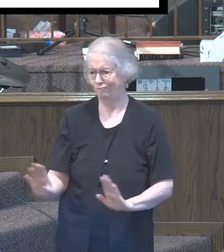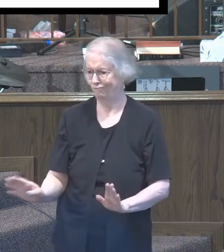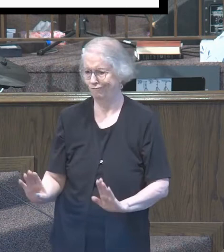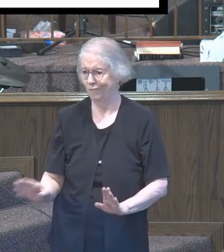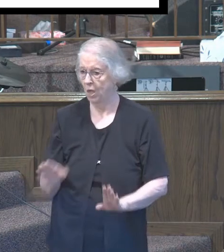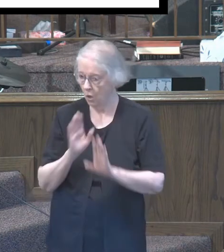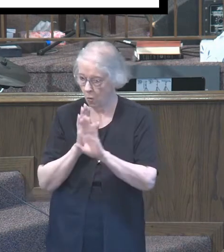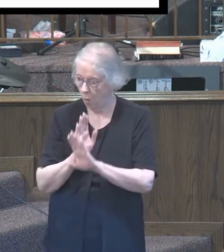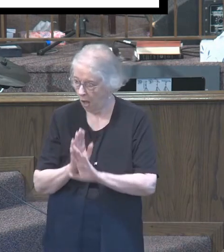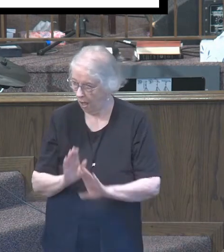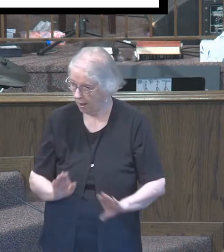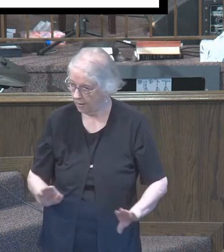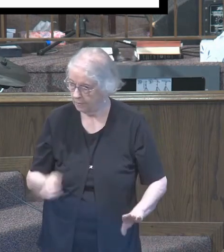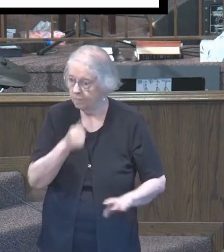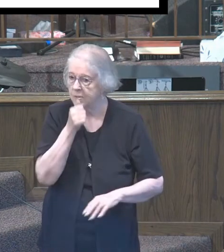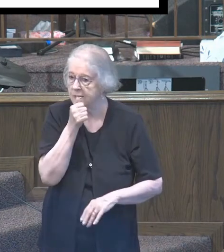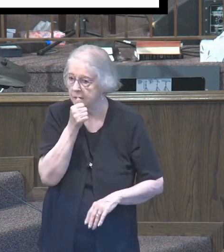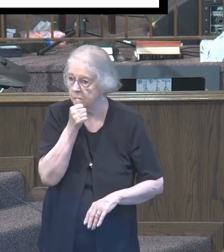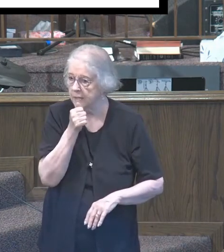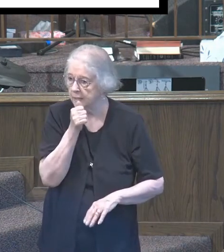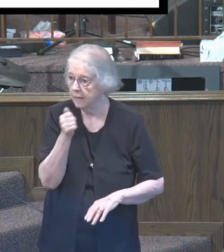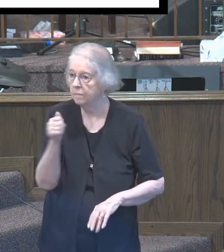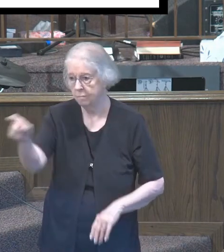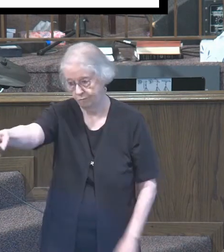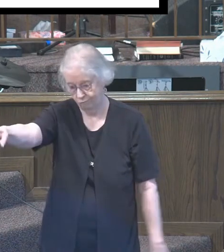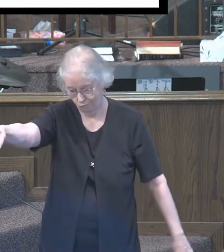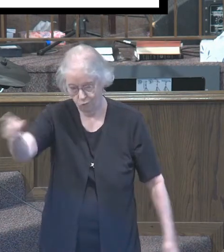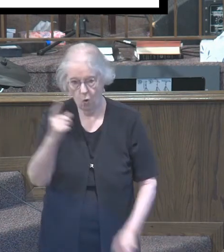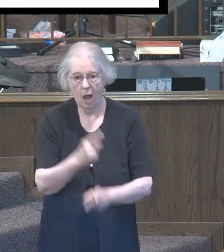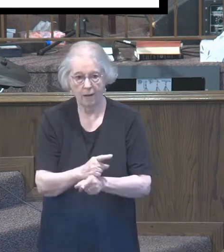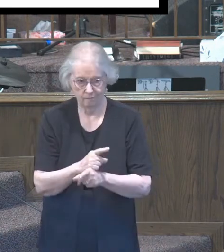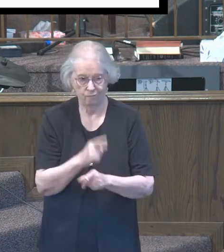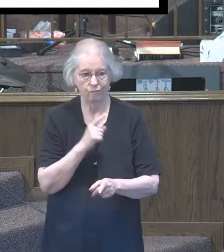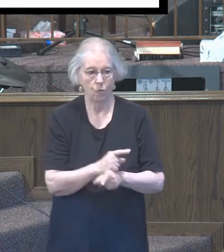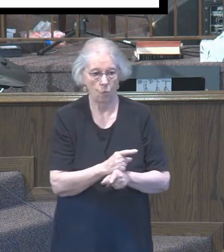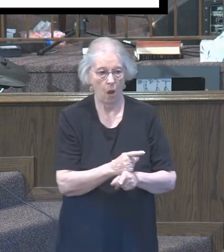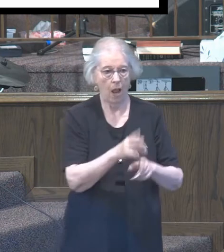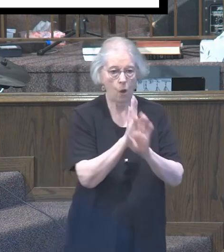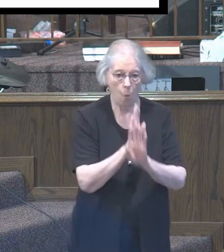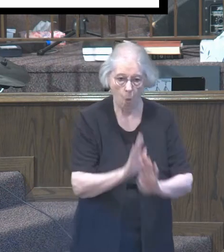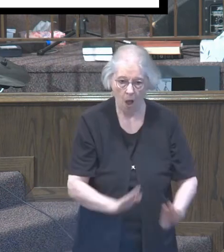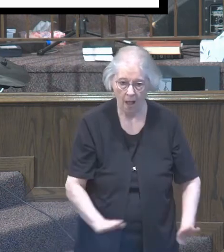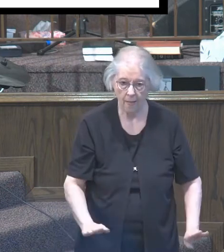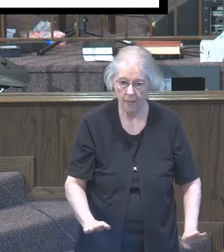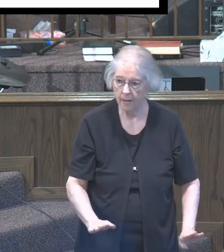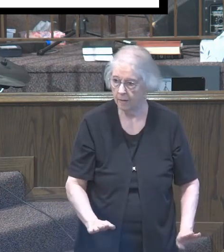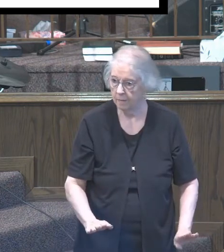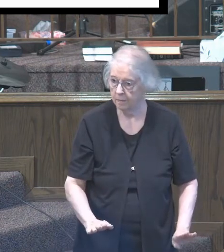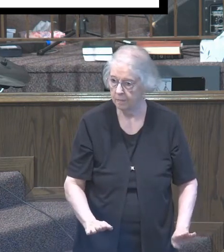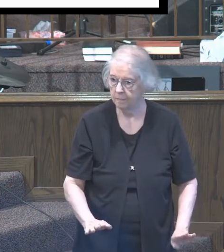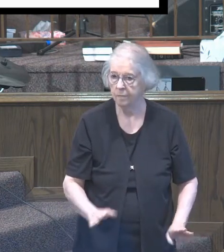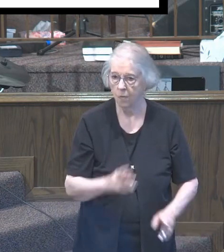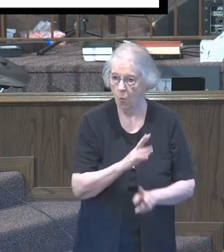stage. Acting compassionate as long as someone is watching. Playing to the crowds. They get applause,